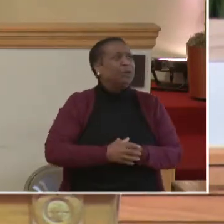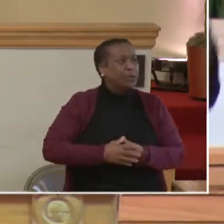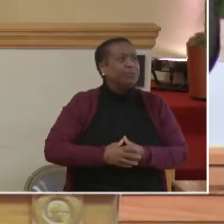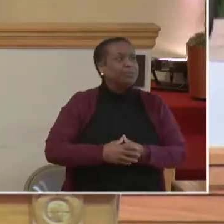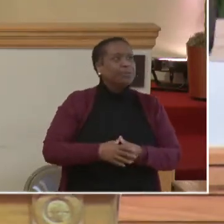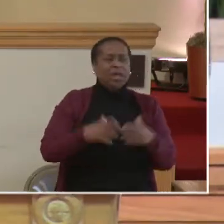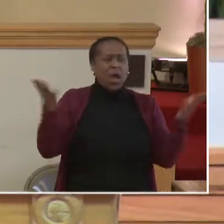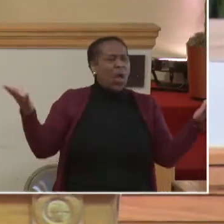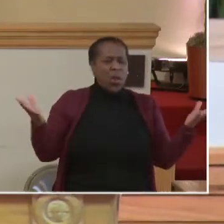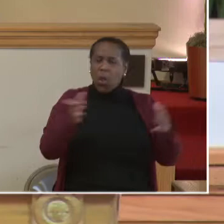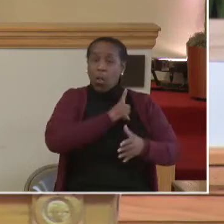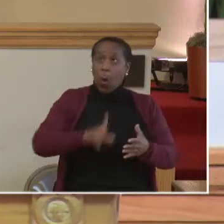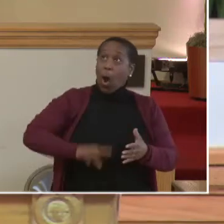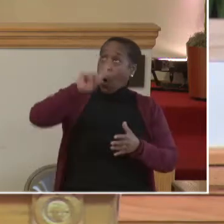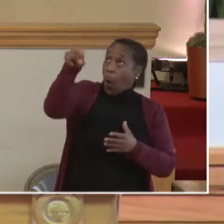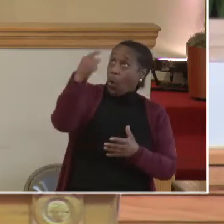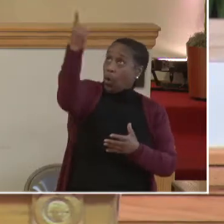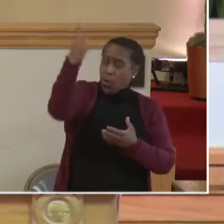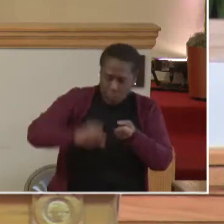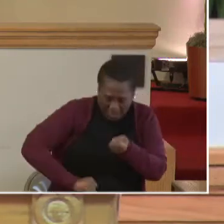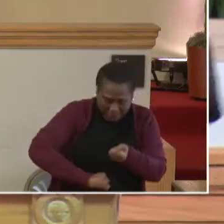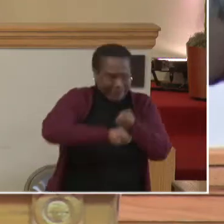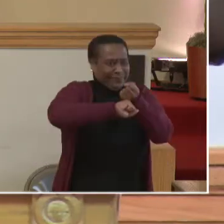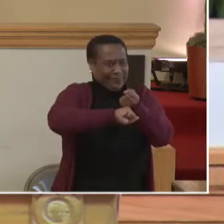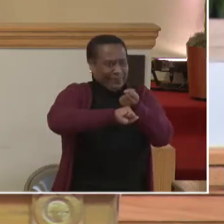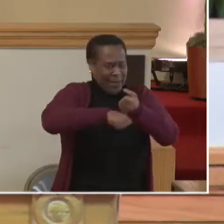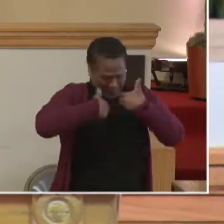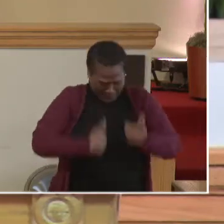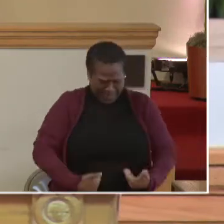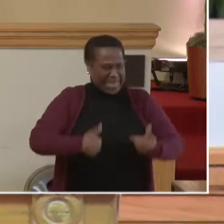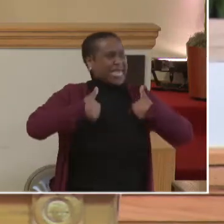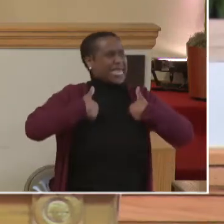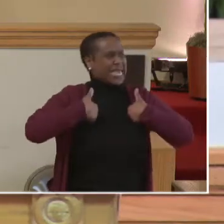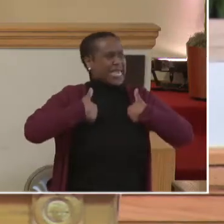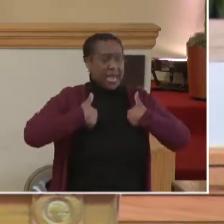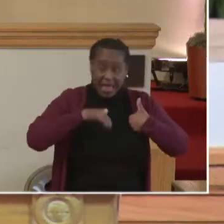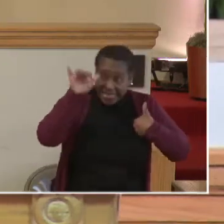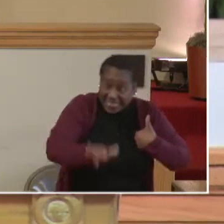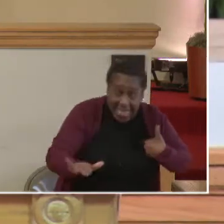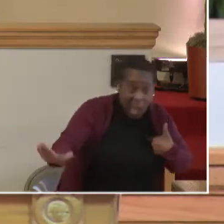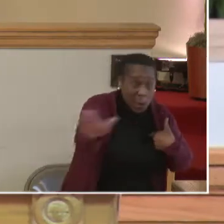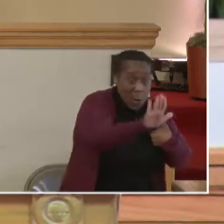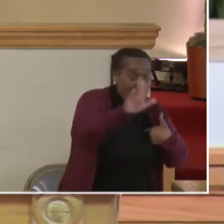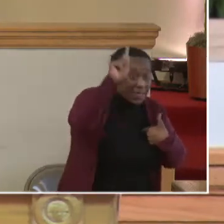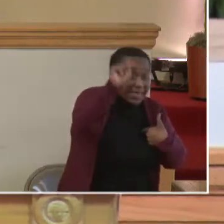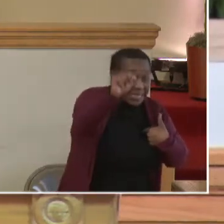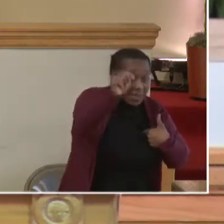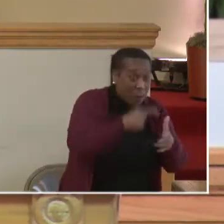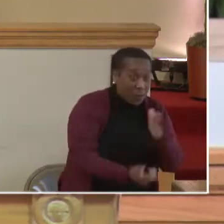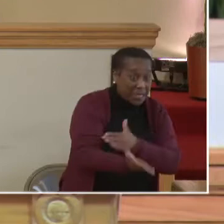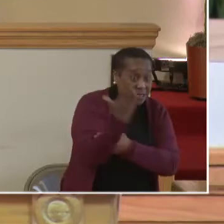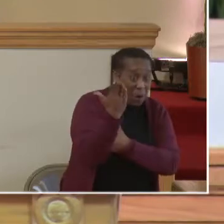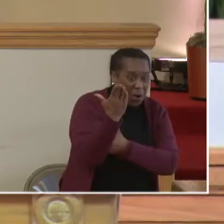Dumpty, God, only you can put me back together again. Is that anyone's testimony this morning?